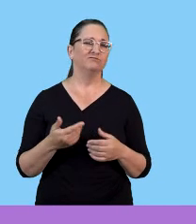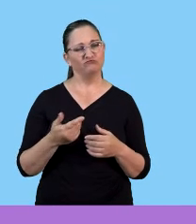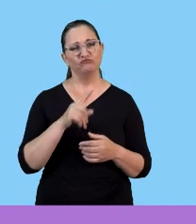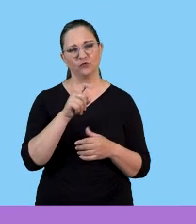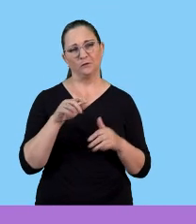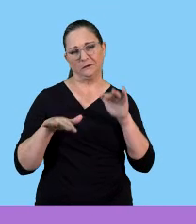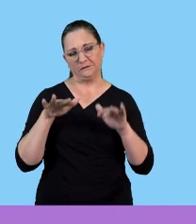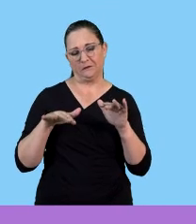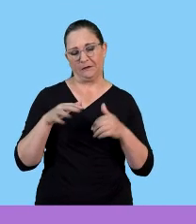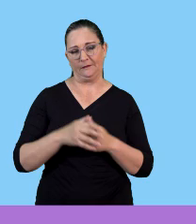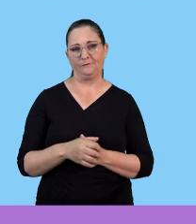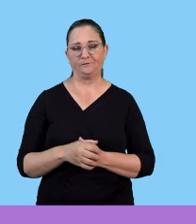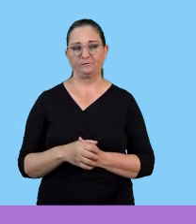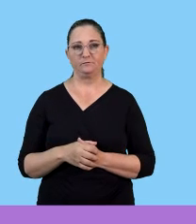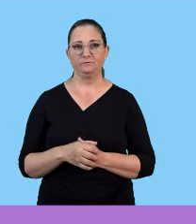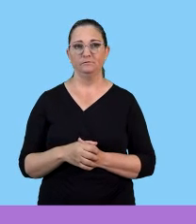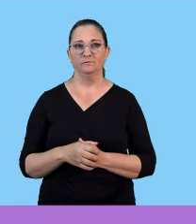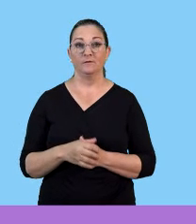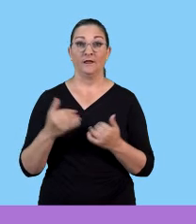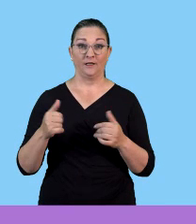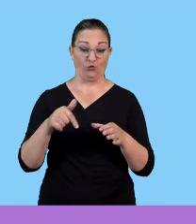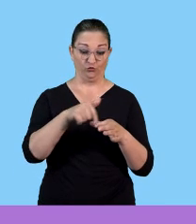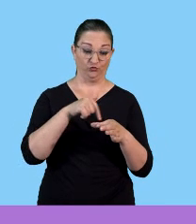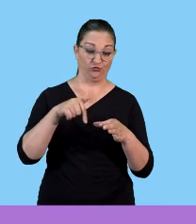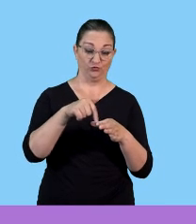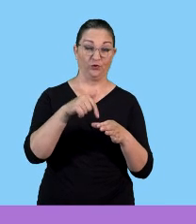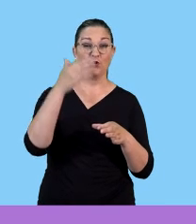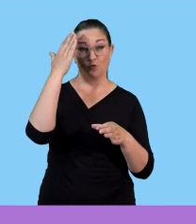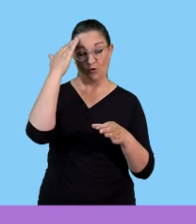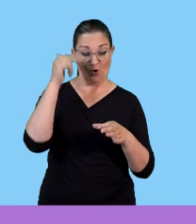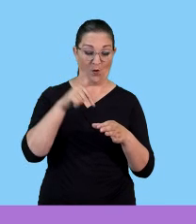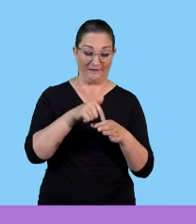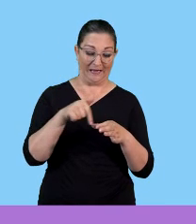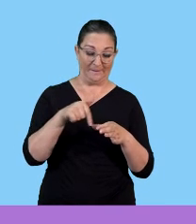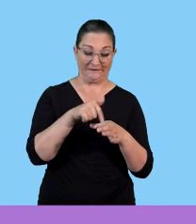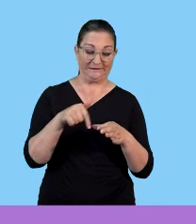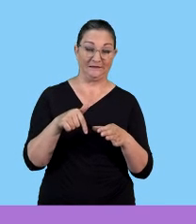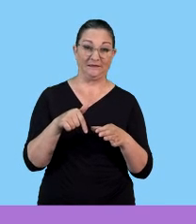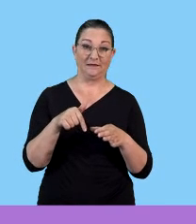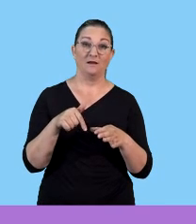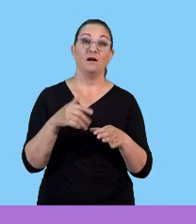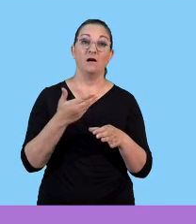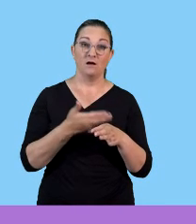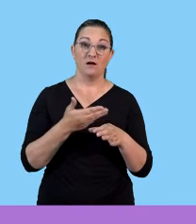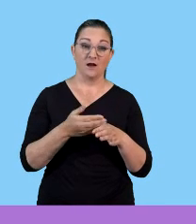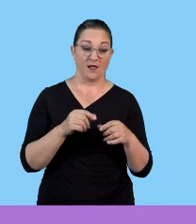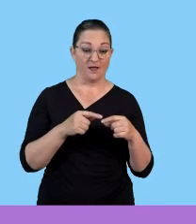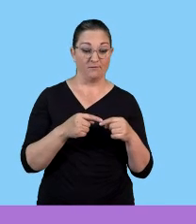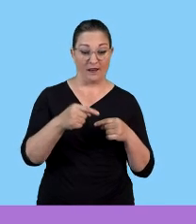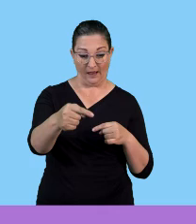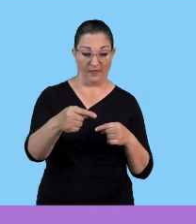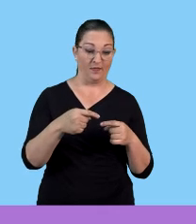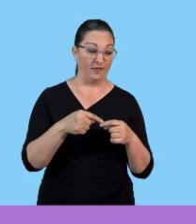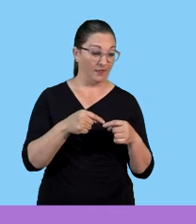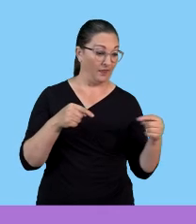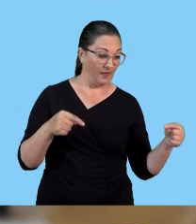All right, similar question as the one before. So again, now we've got the circle, we've got the diameter, so we know the diameter fits